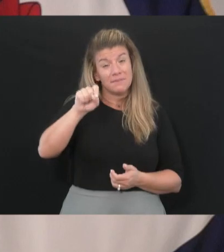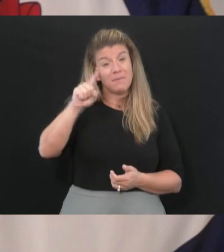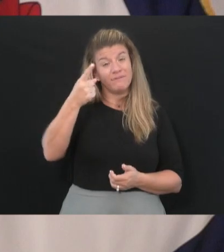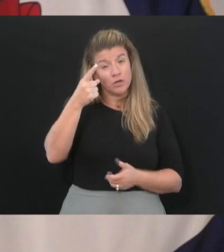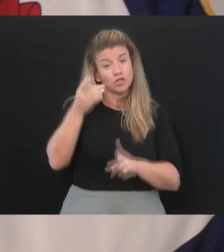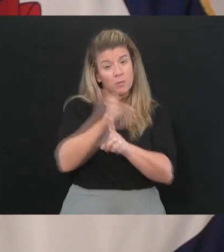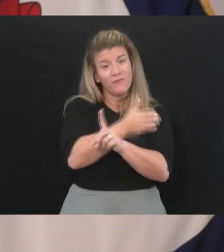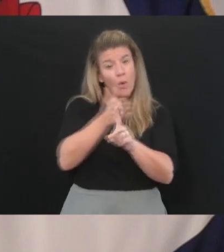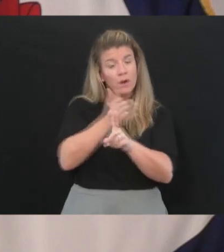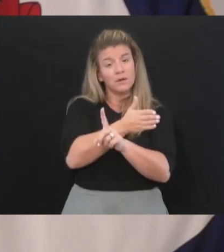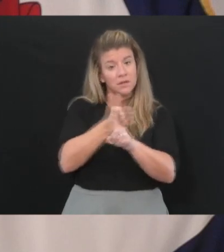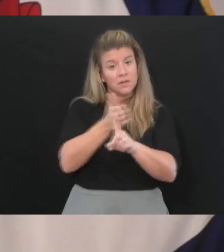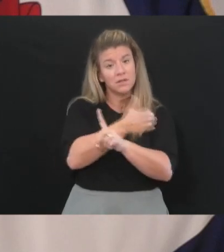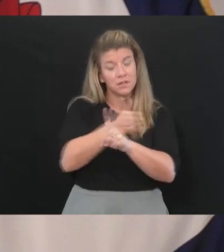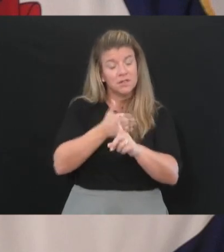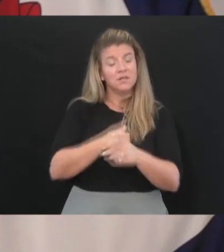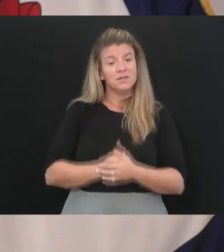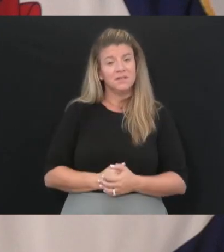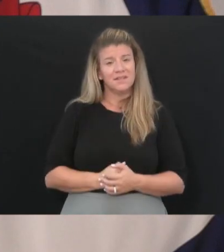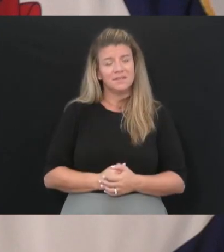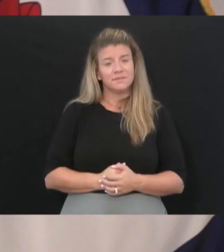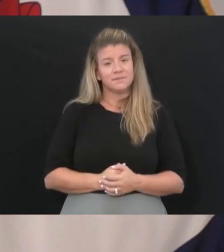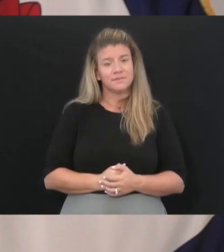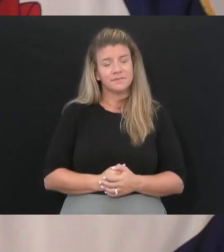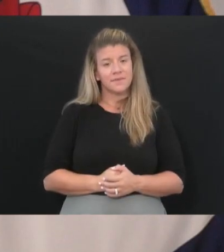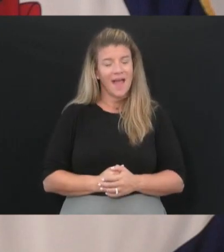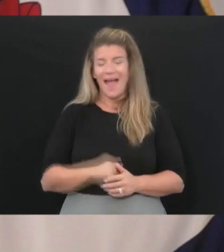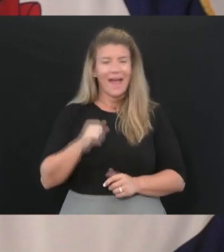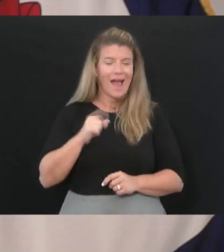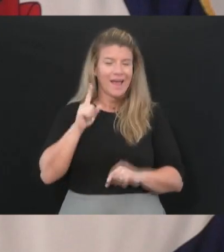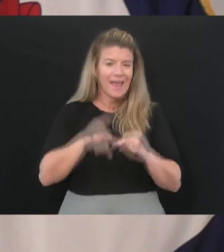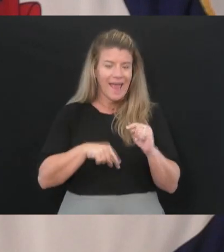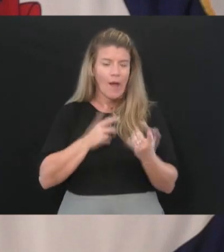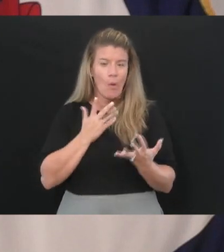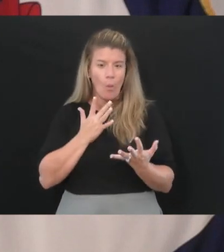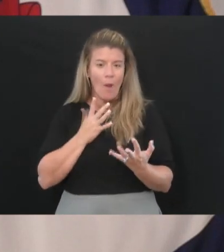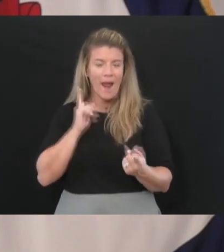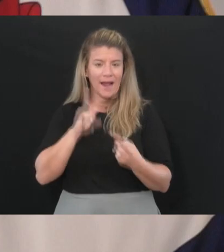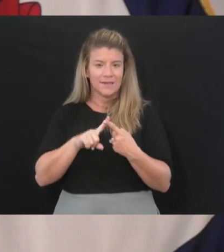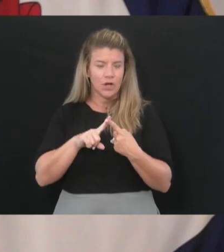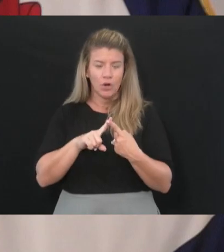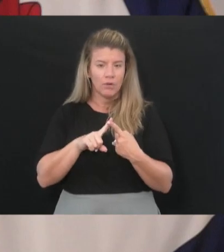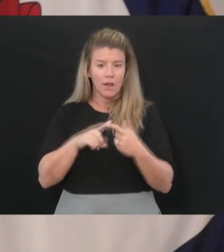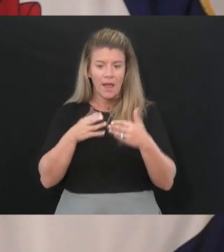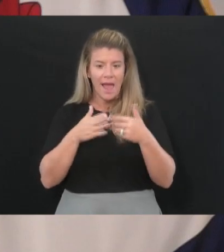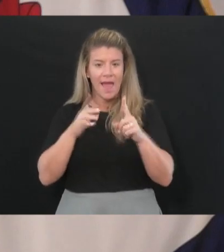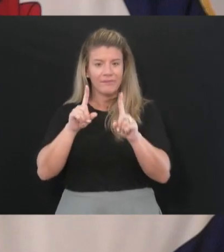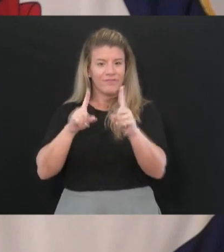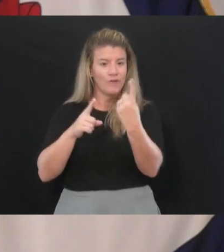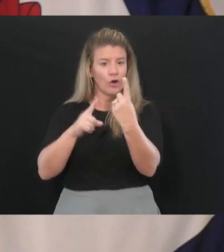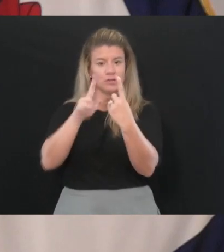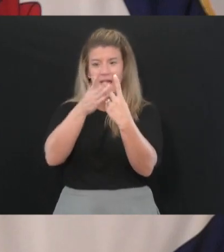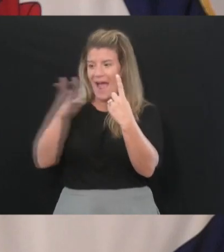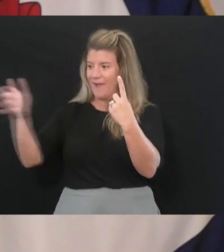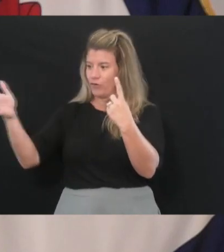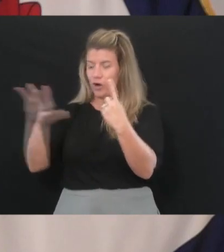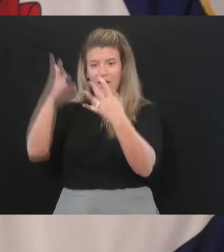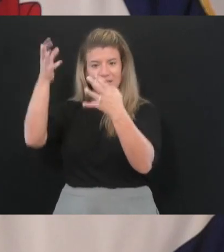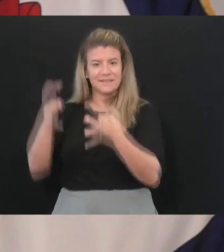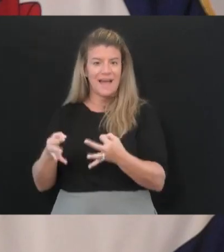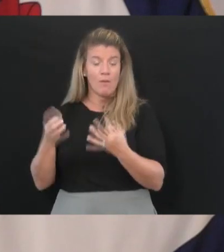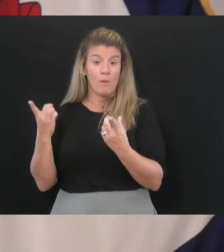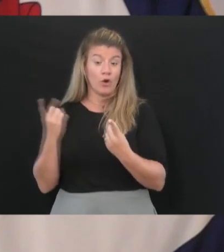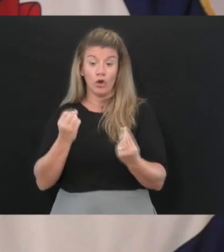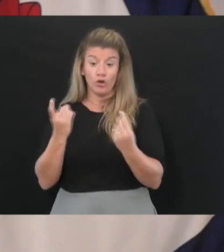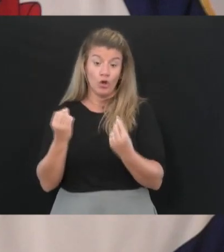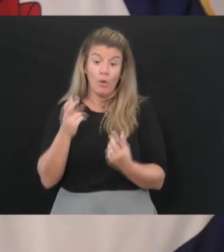you know, because you can't get up in the early days of September and then decide what you're going to do unless we just